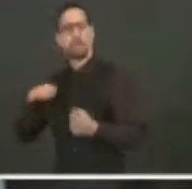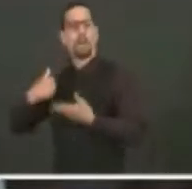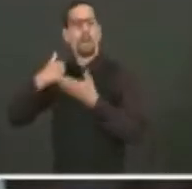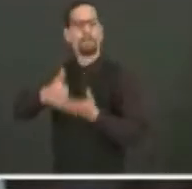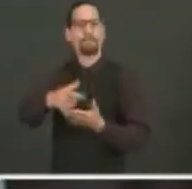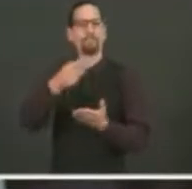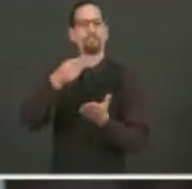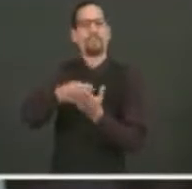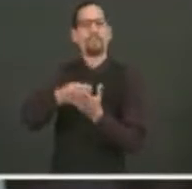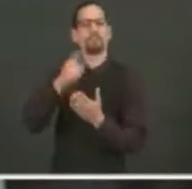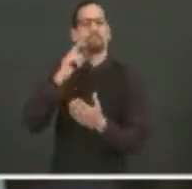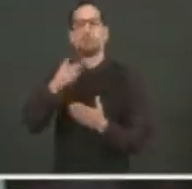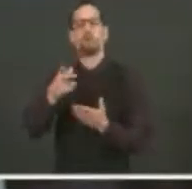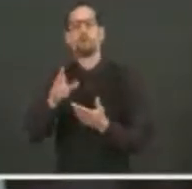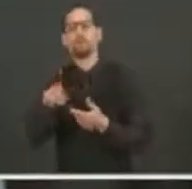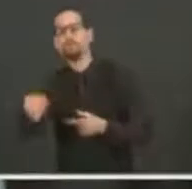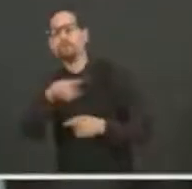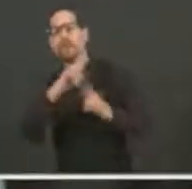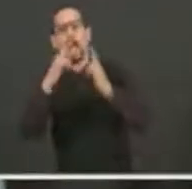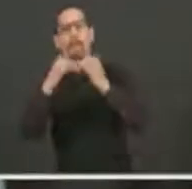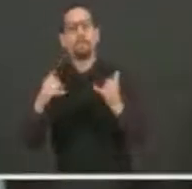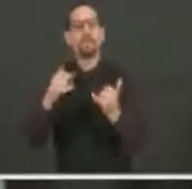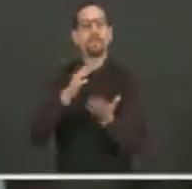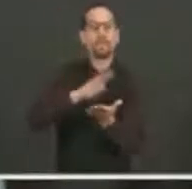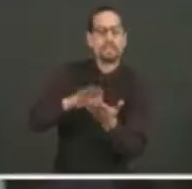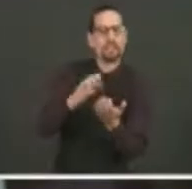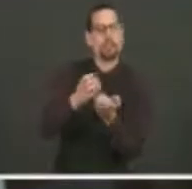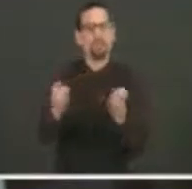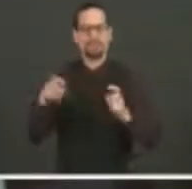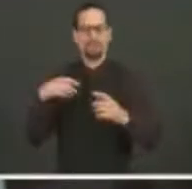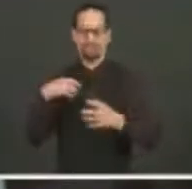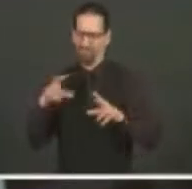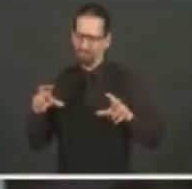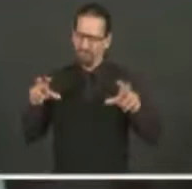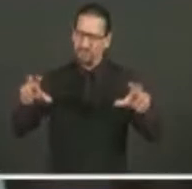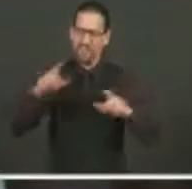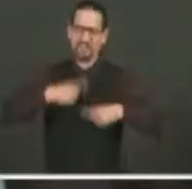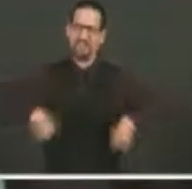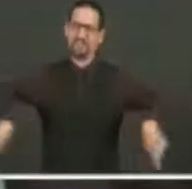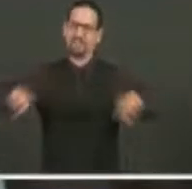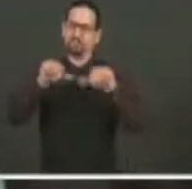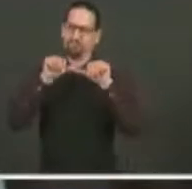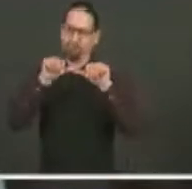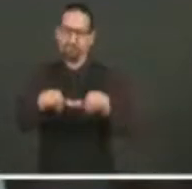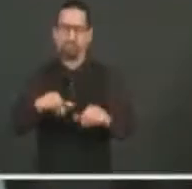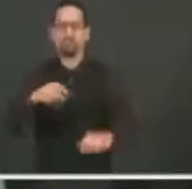camp or recreational activity as possible, and that starts June 29th.